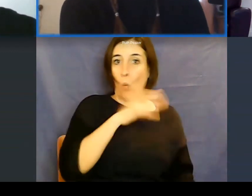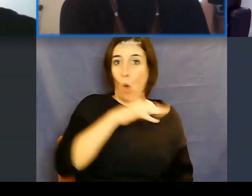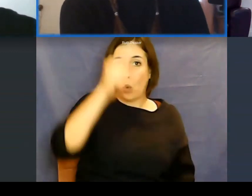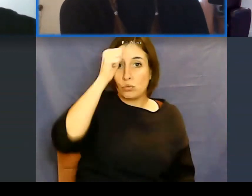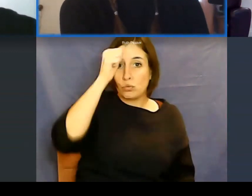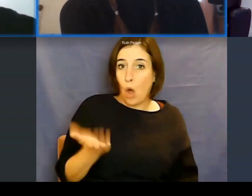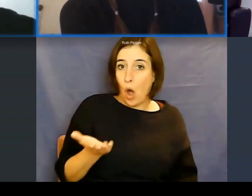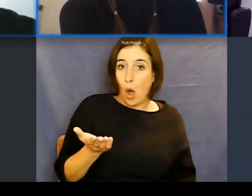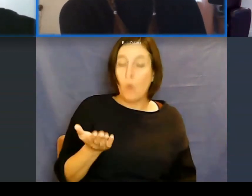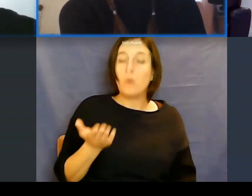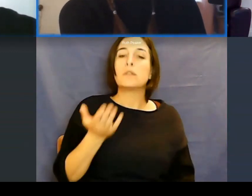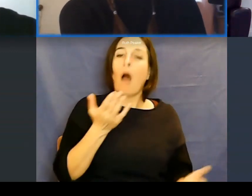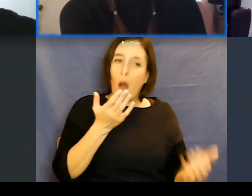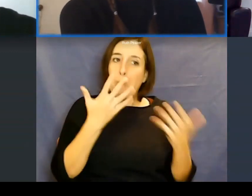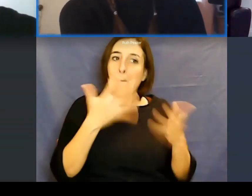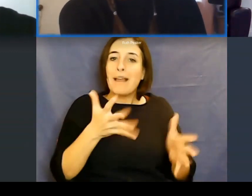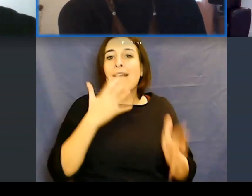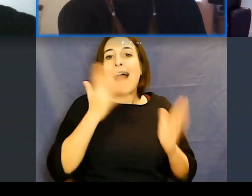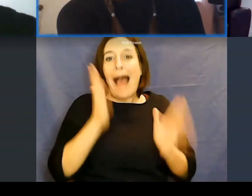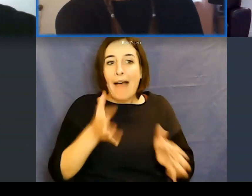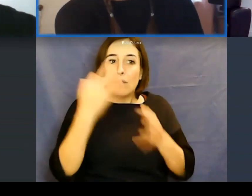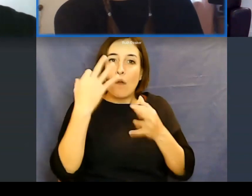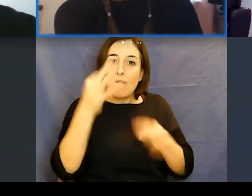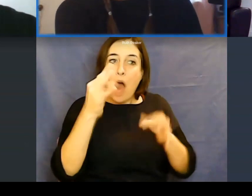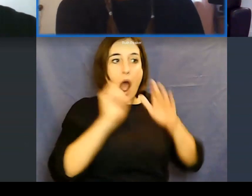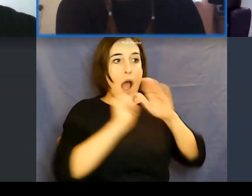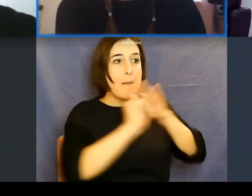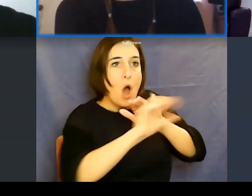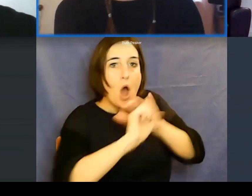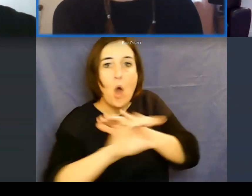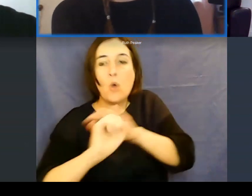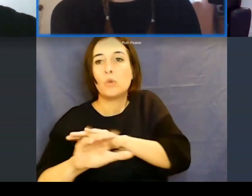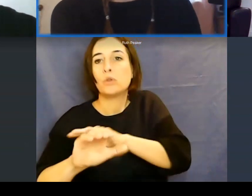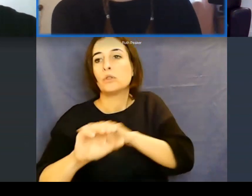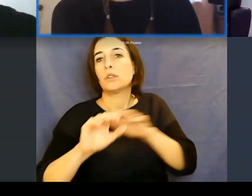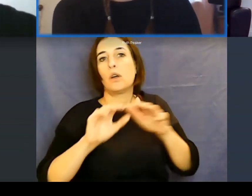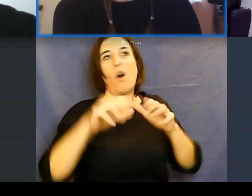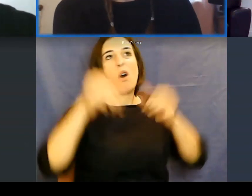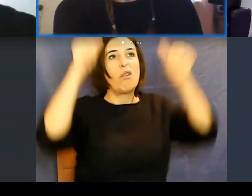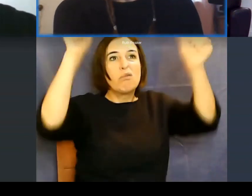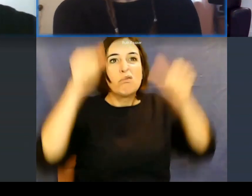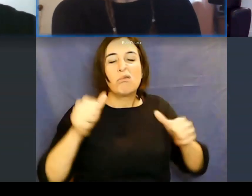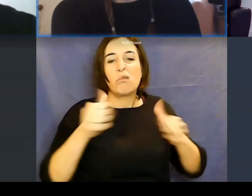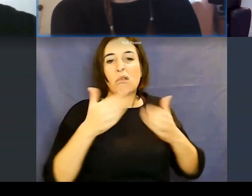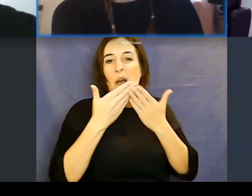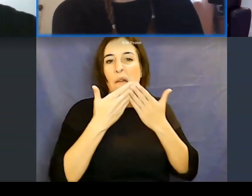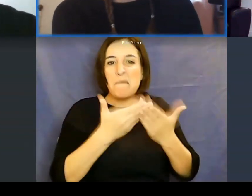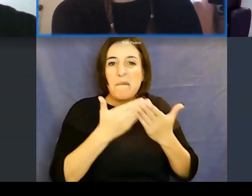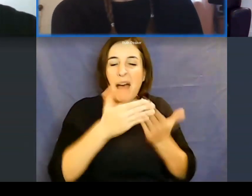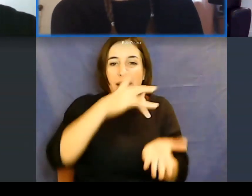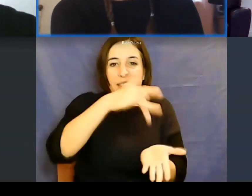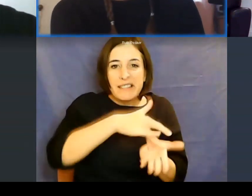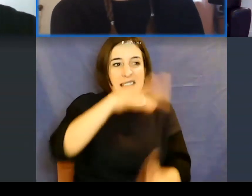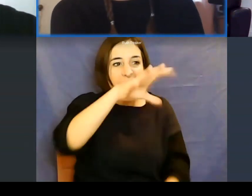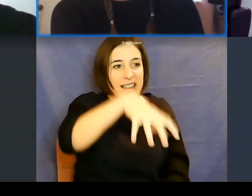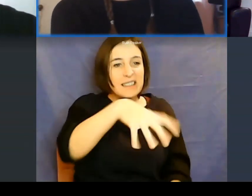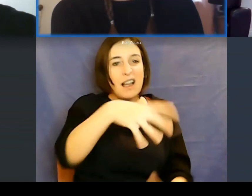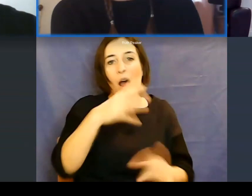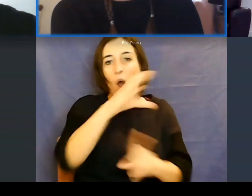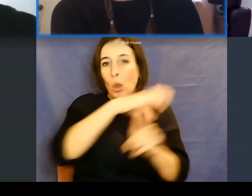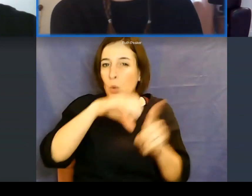doors, making the information disseminated through places like faith centres and community centres, and